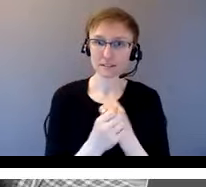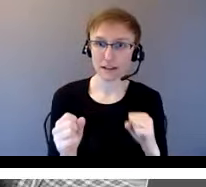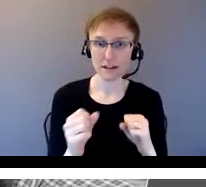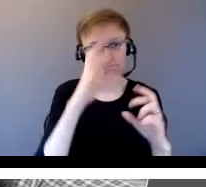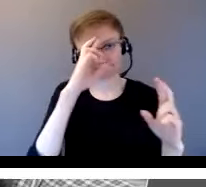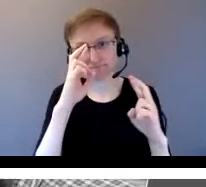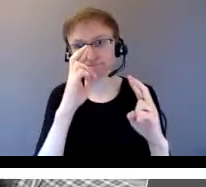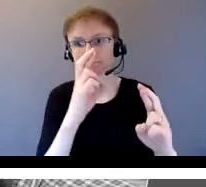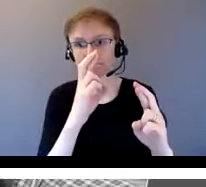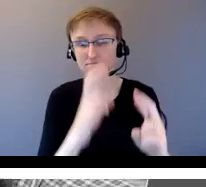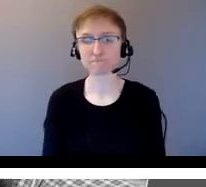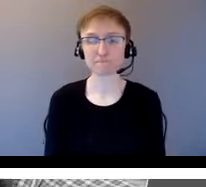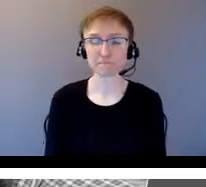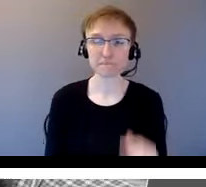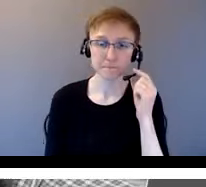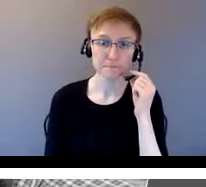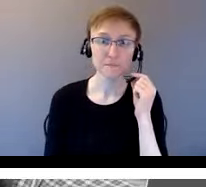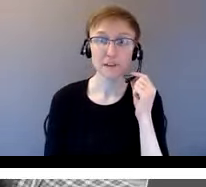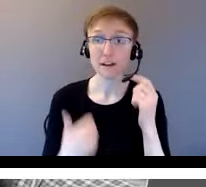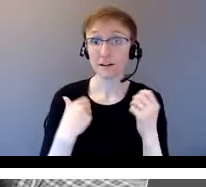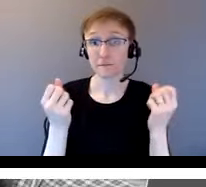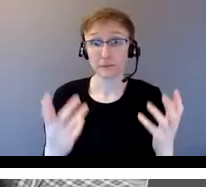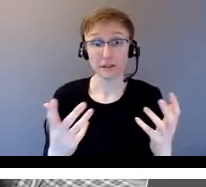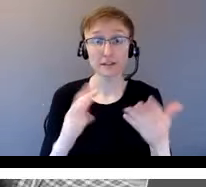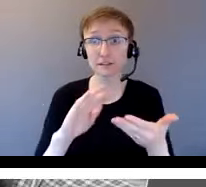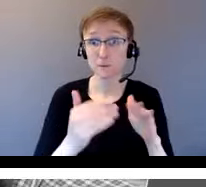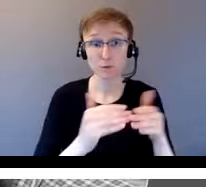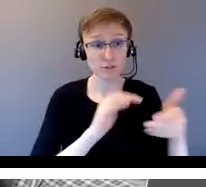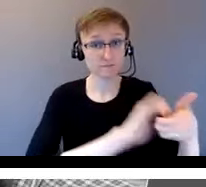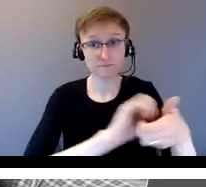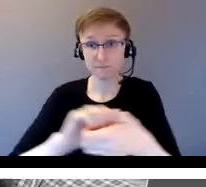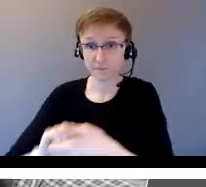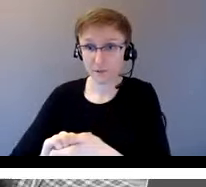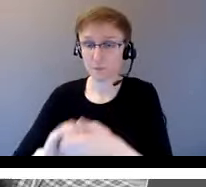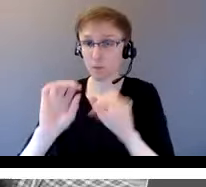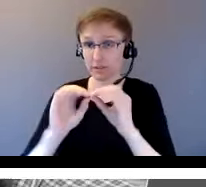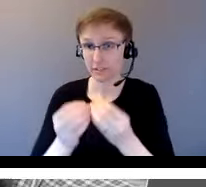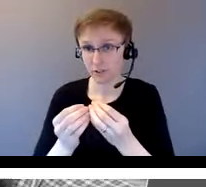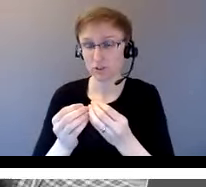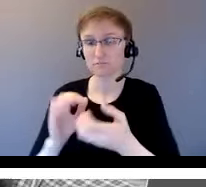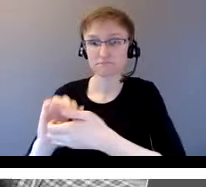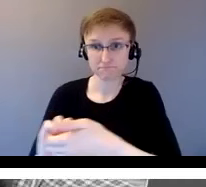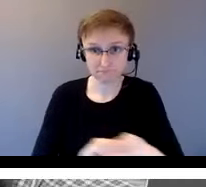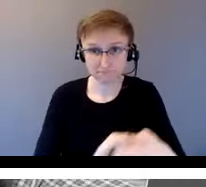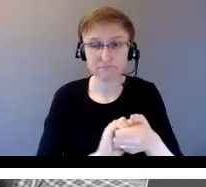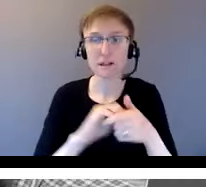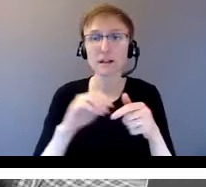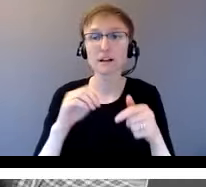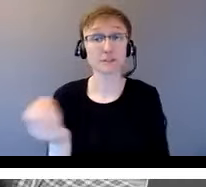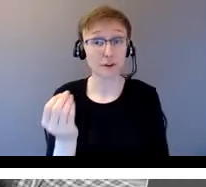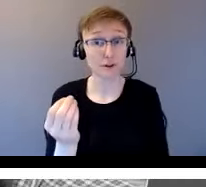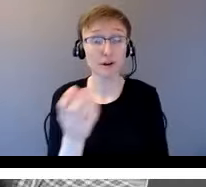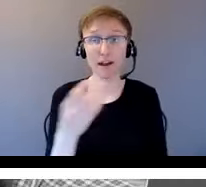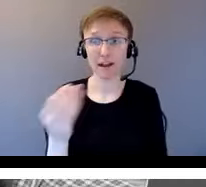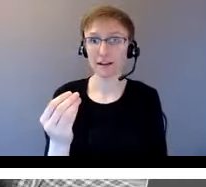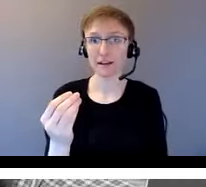and organizations throughout the province, as well as nationally and internationally, to help streamline